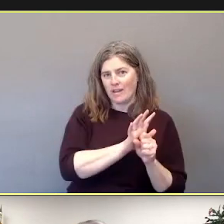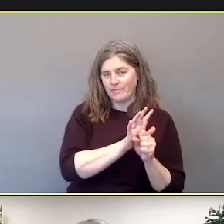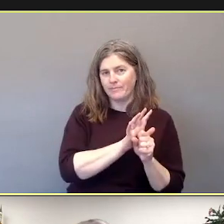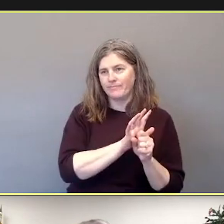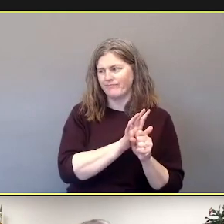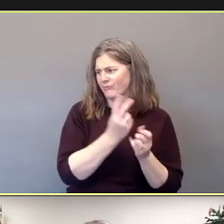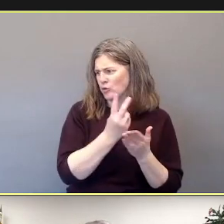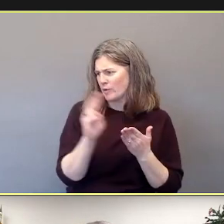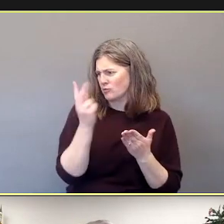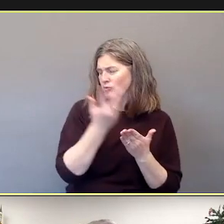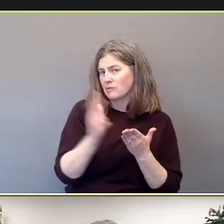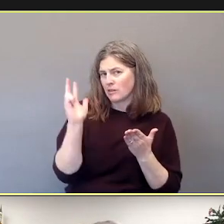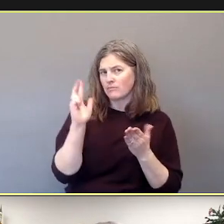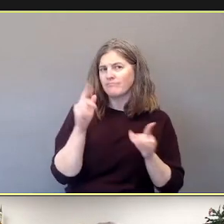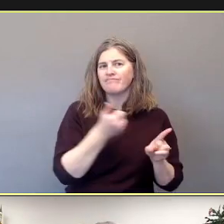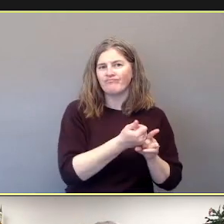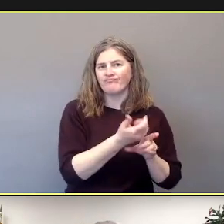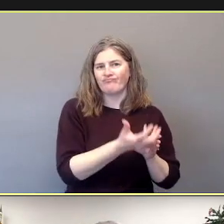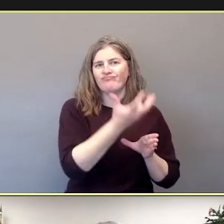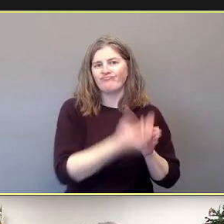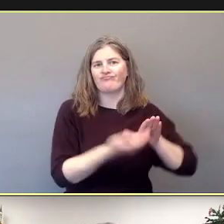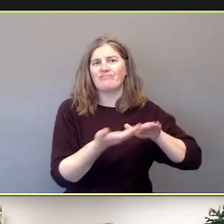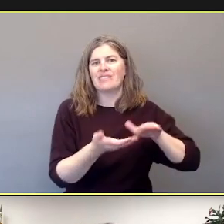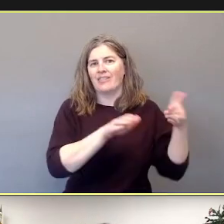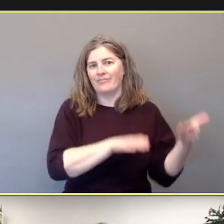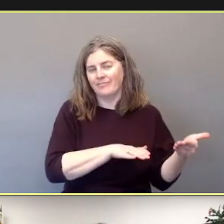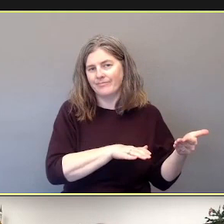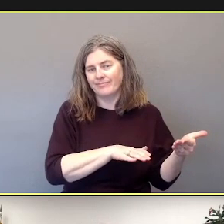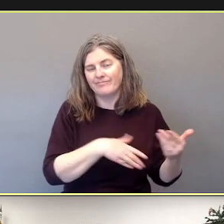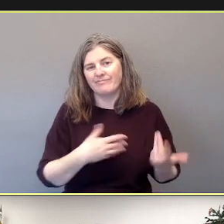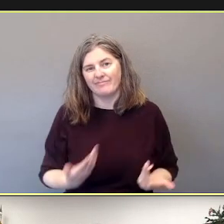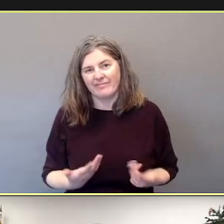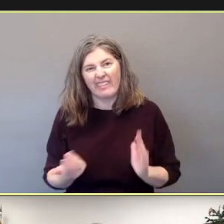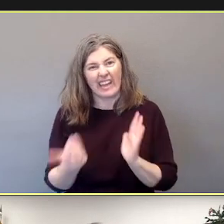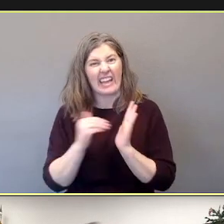couple of weeks ago and passed from COVID. And again,